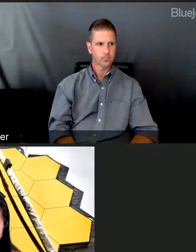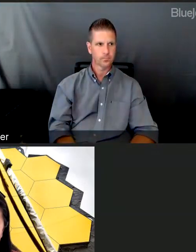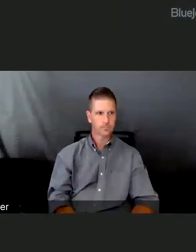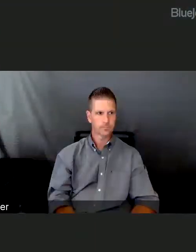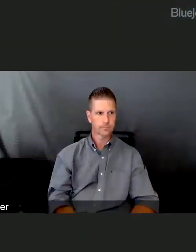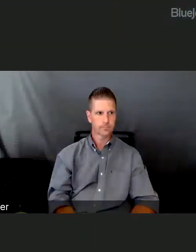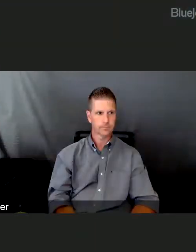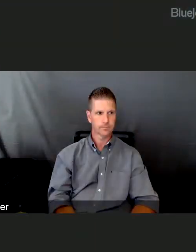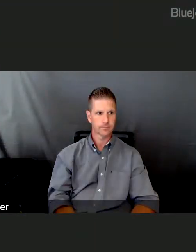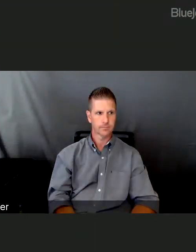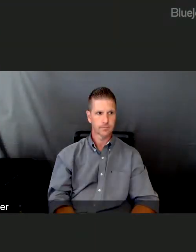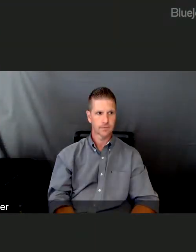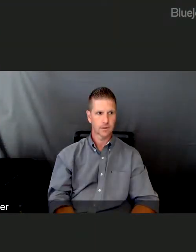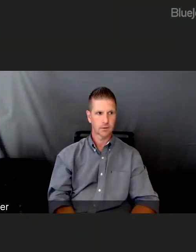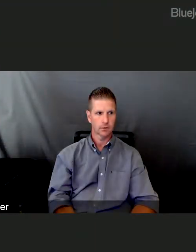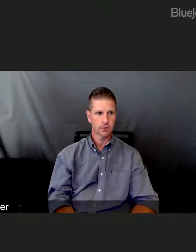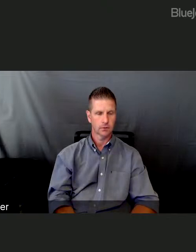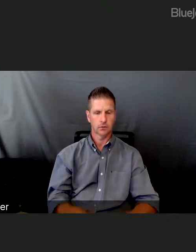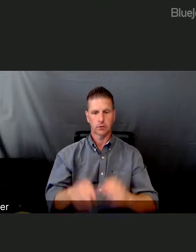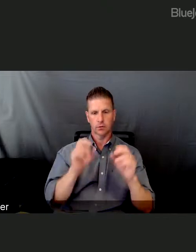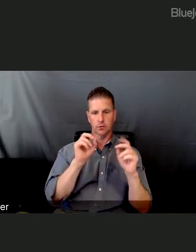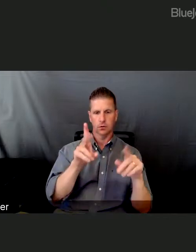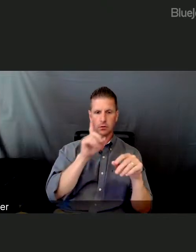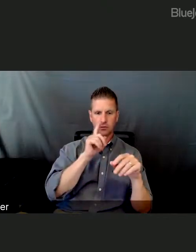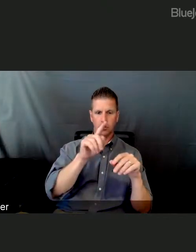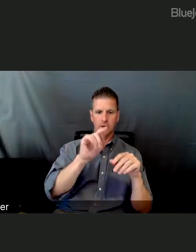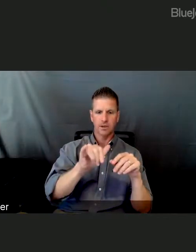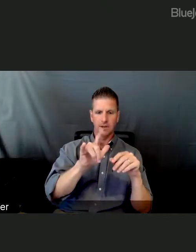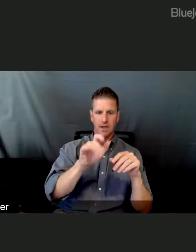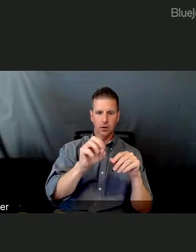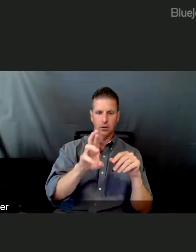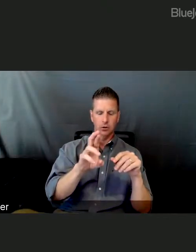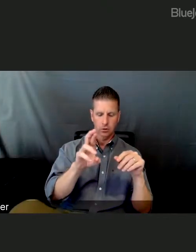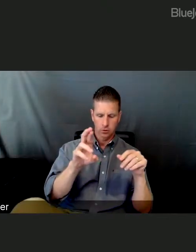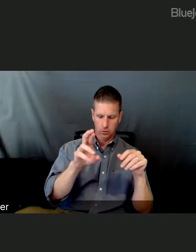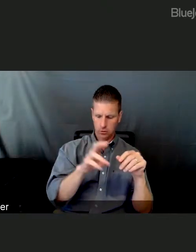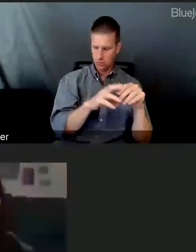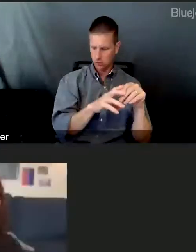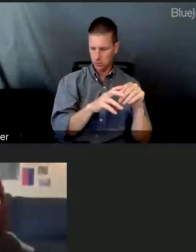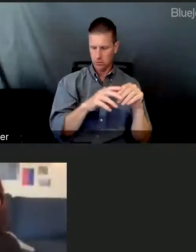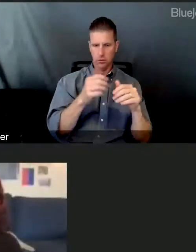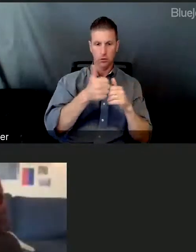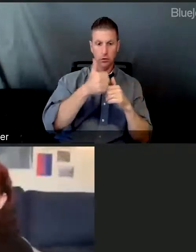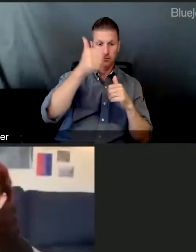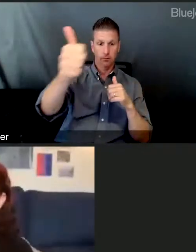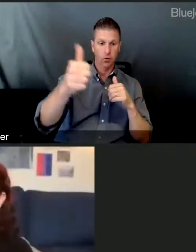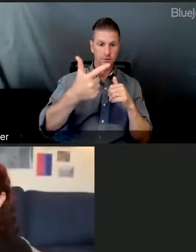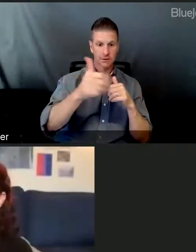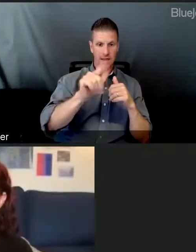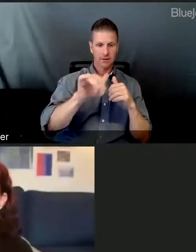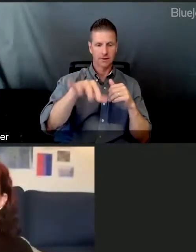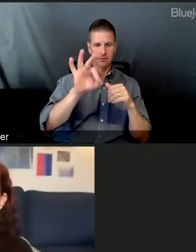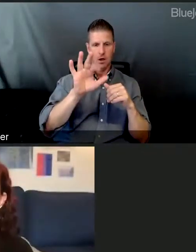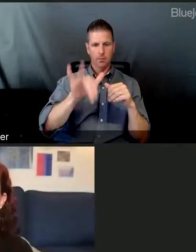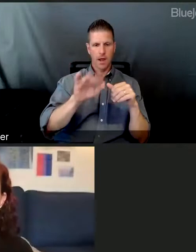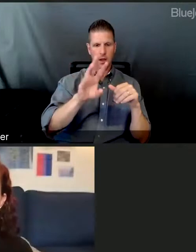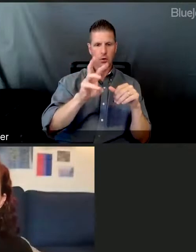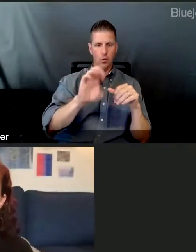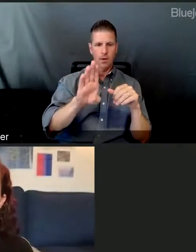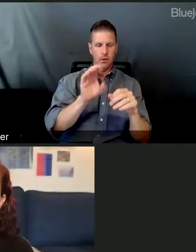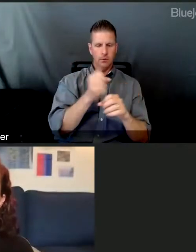Cool. Okay, for Taylor, the farthest galaxies found by Webb were